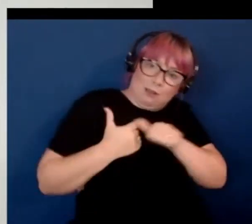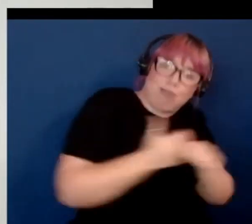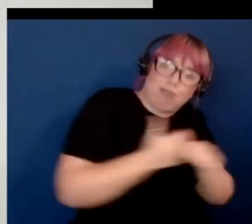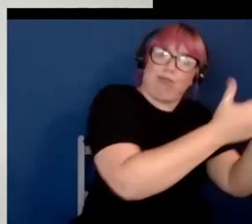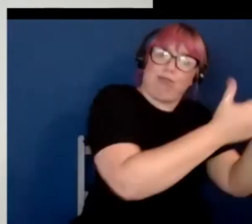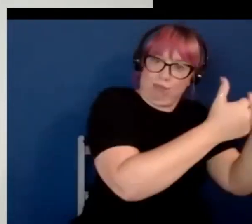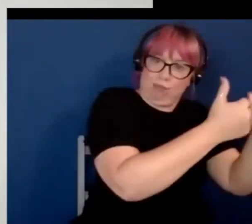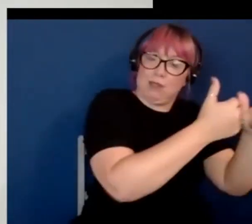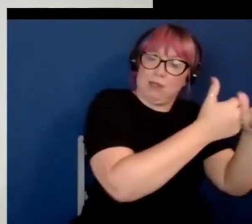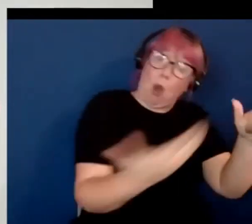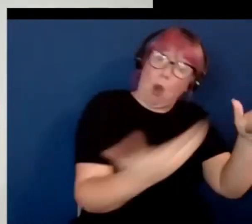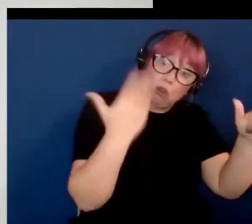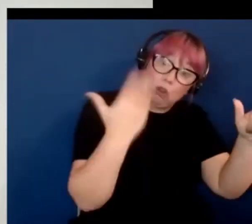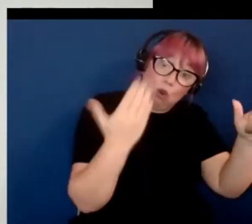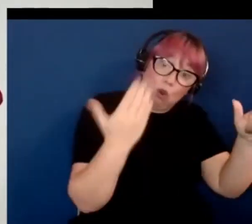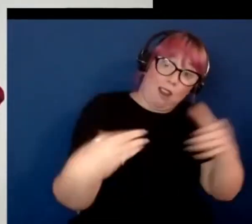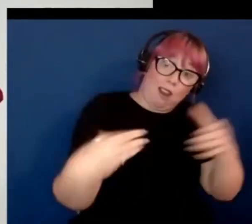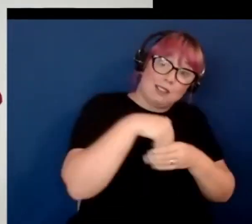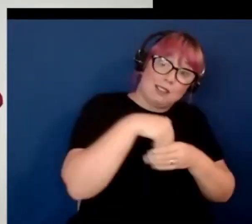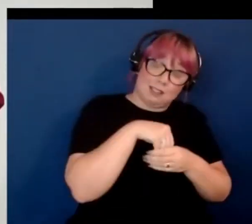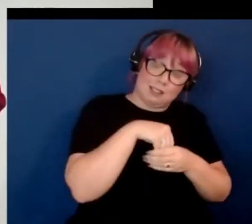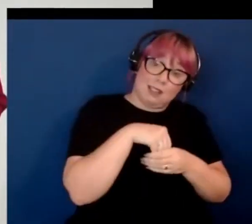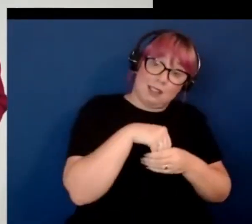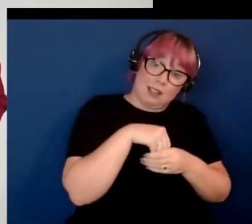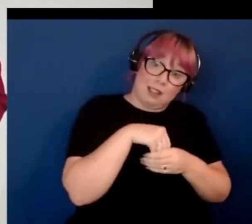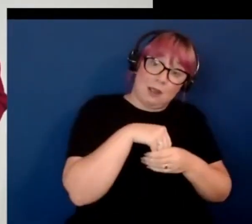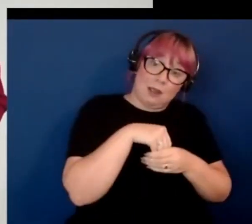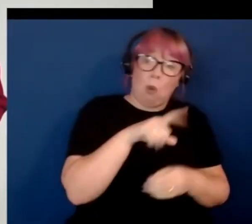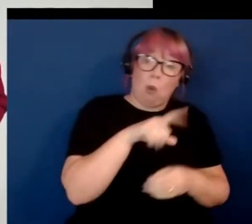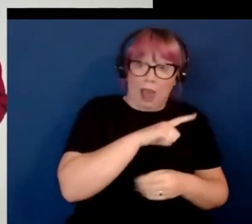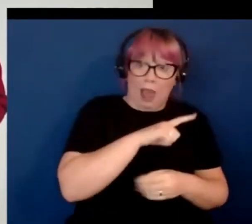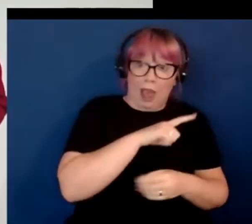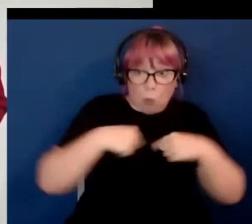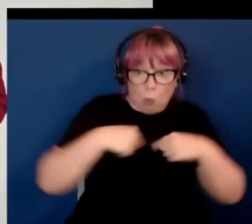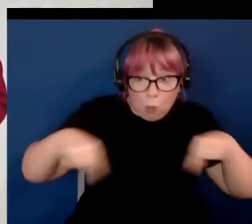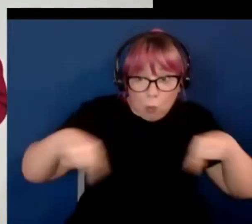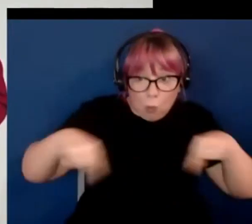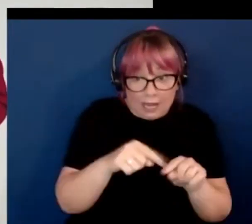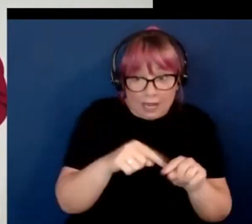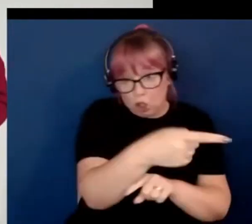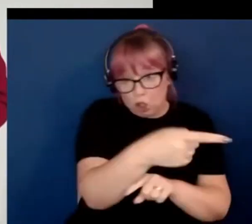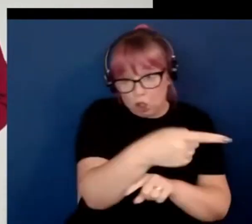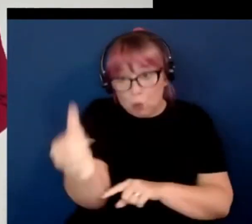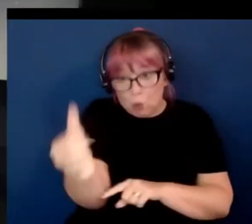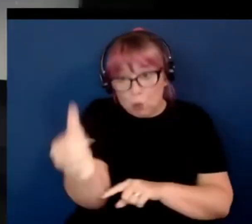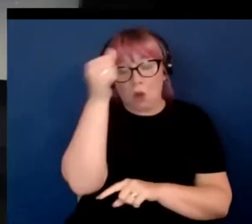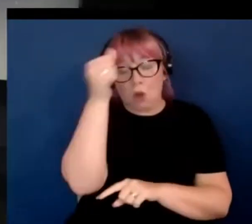together, because we and you know that better is possible.